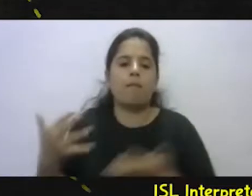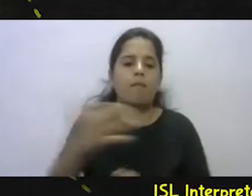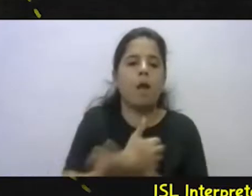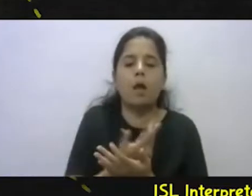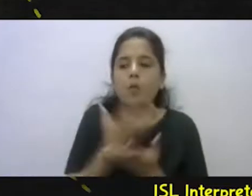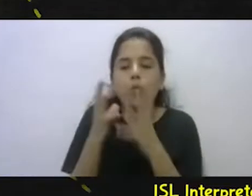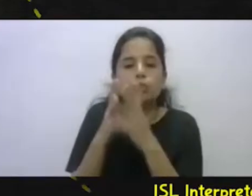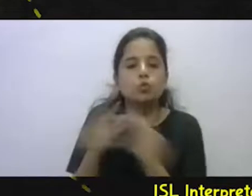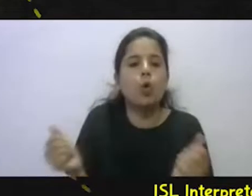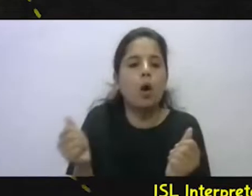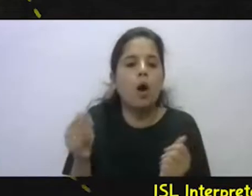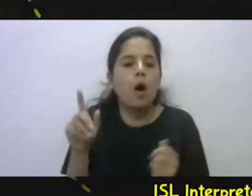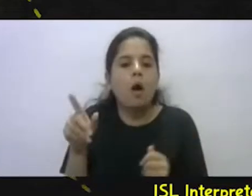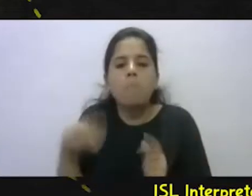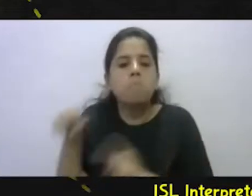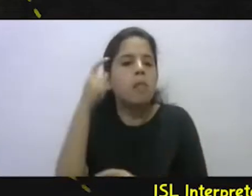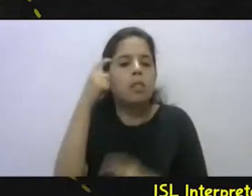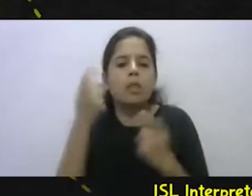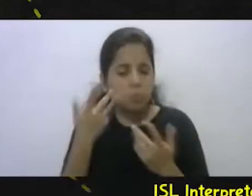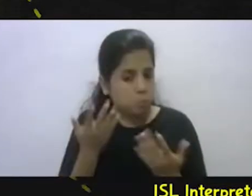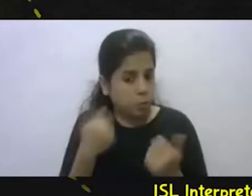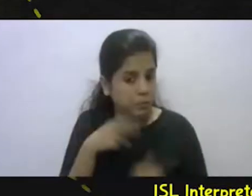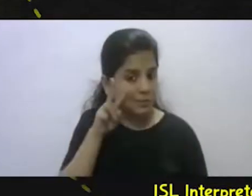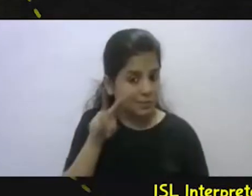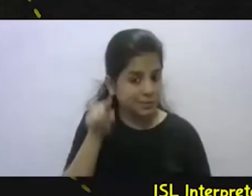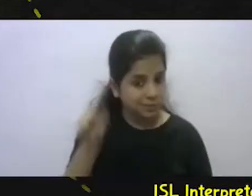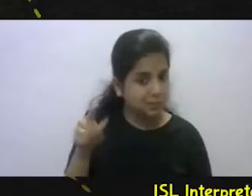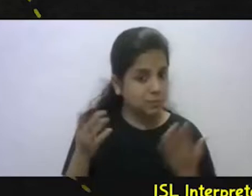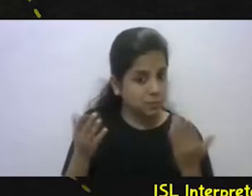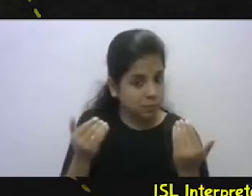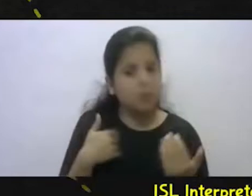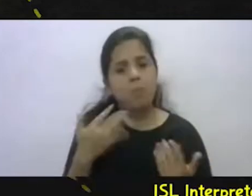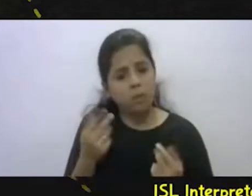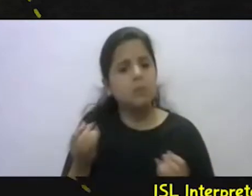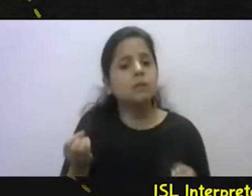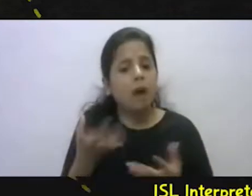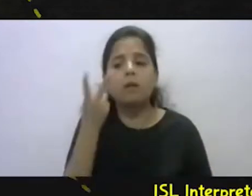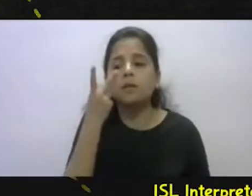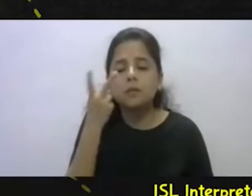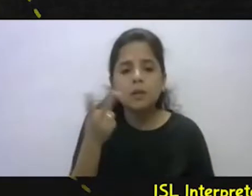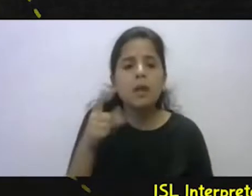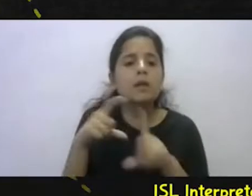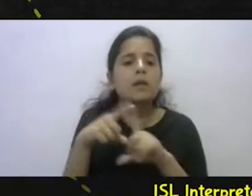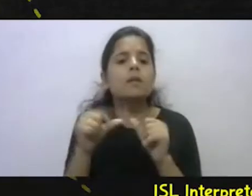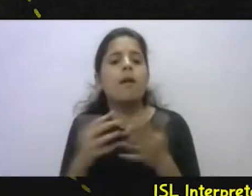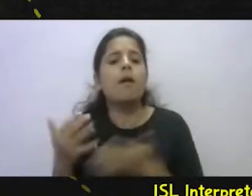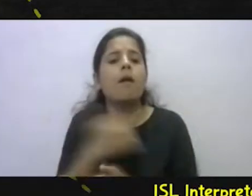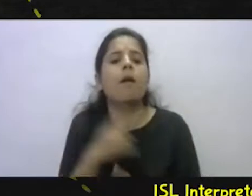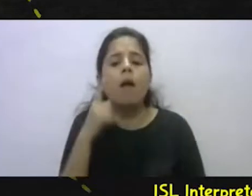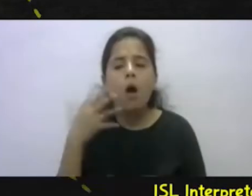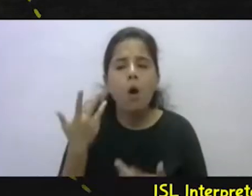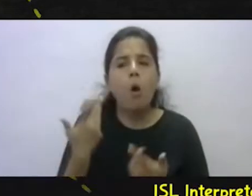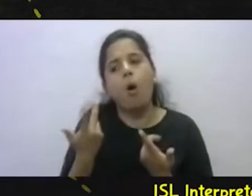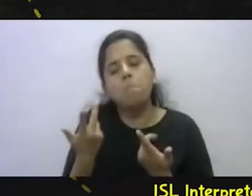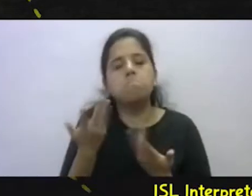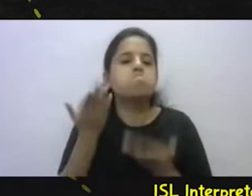the people to address it? Can we look into those kind of things? Can we start looking at data or talking